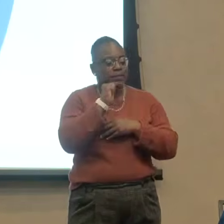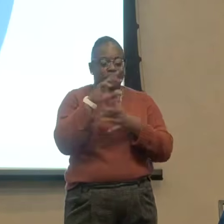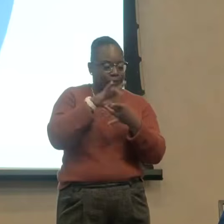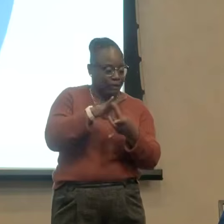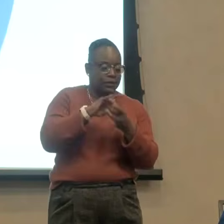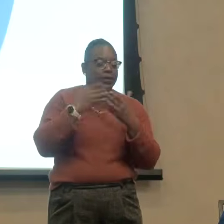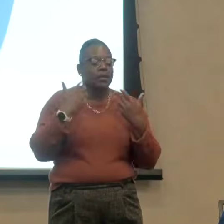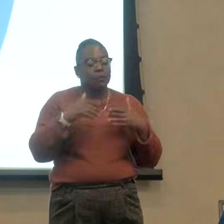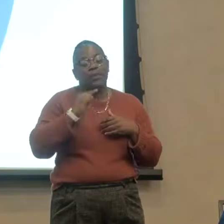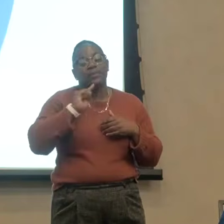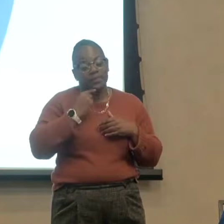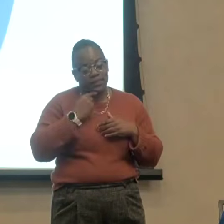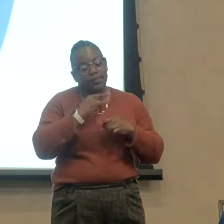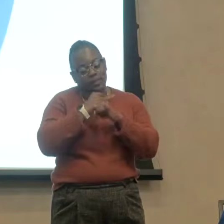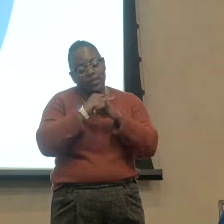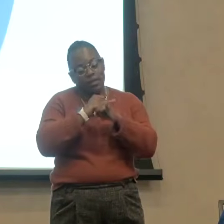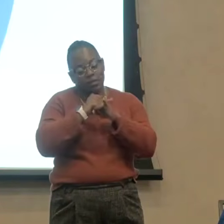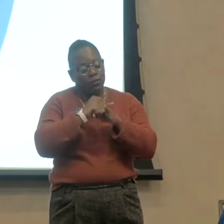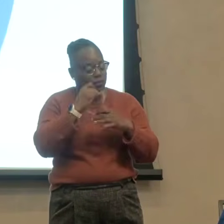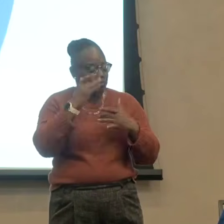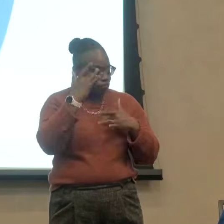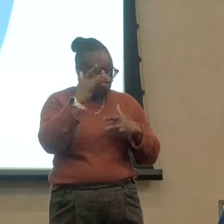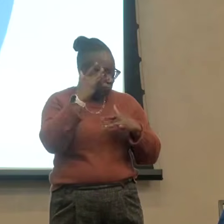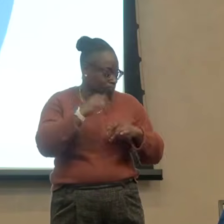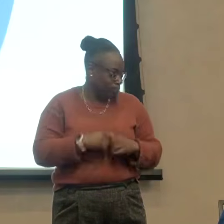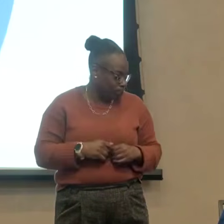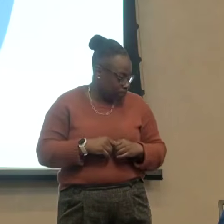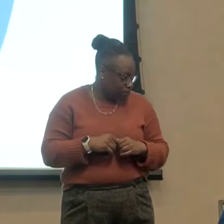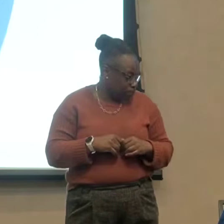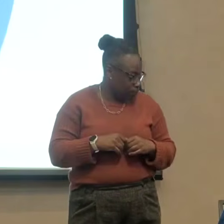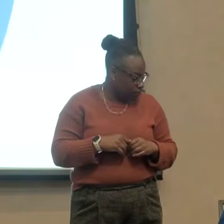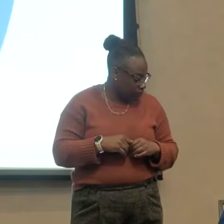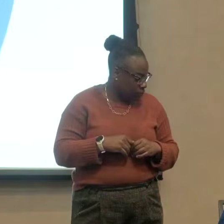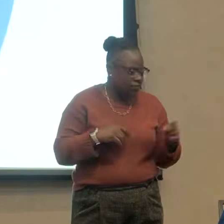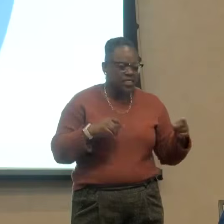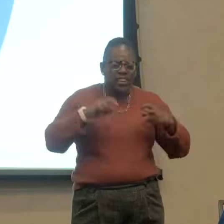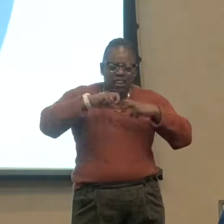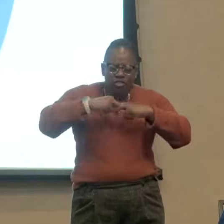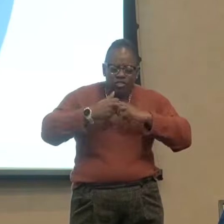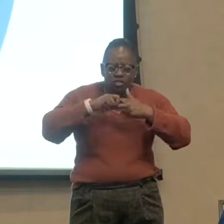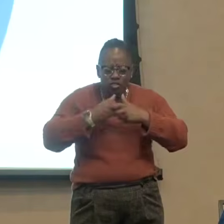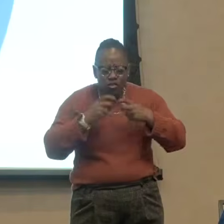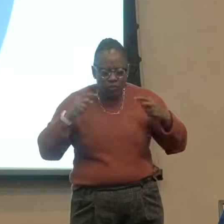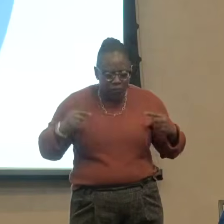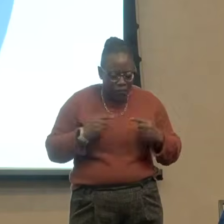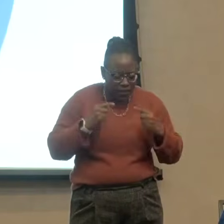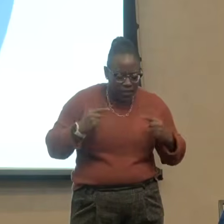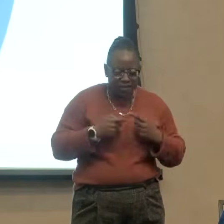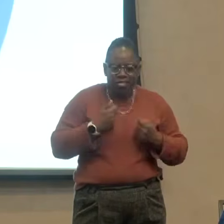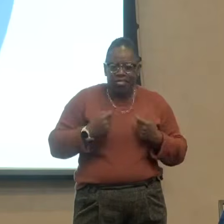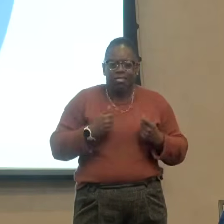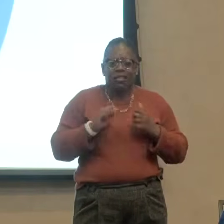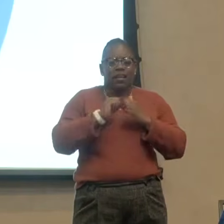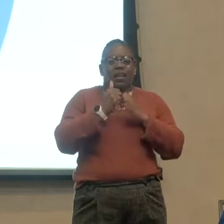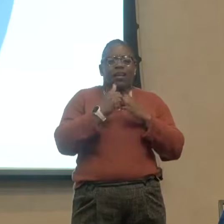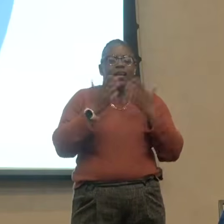very serious autoimmune disorder. What can we do to get rid of joint pain? Pregabalin and